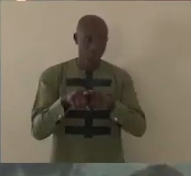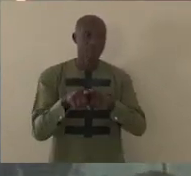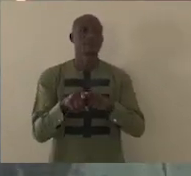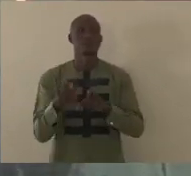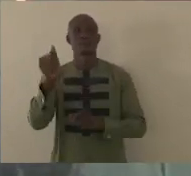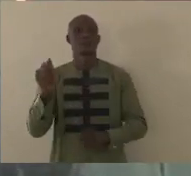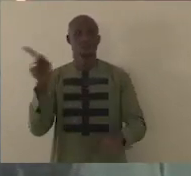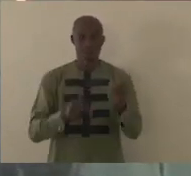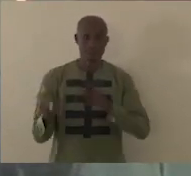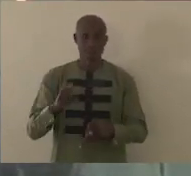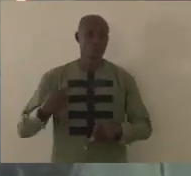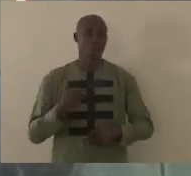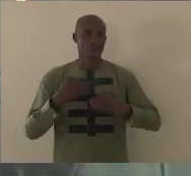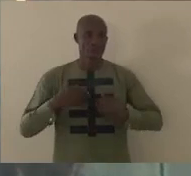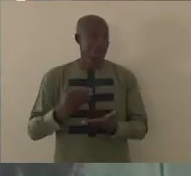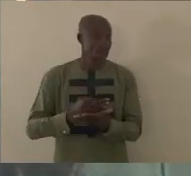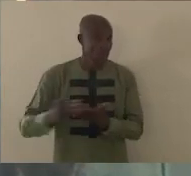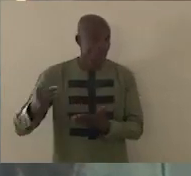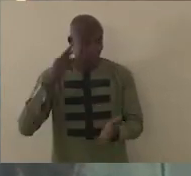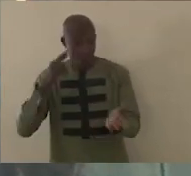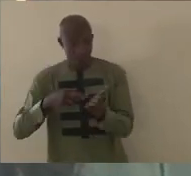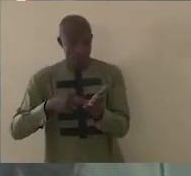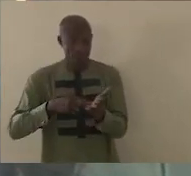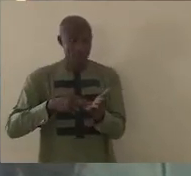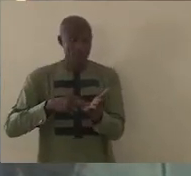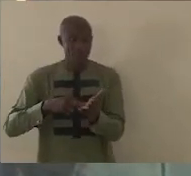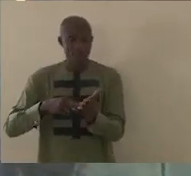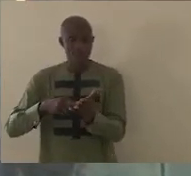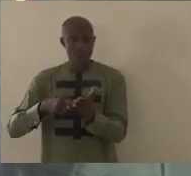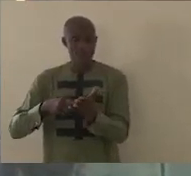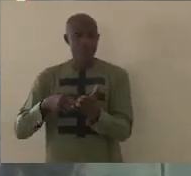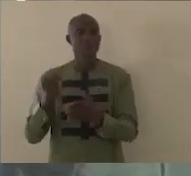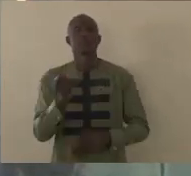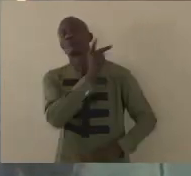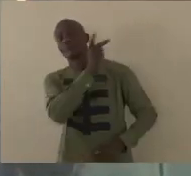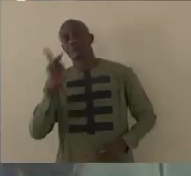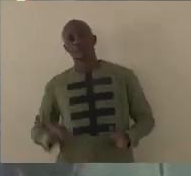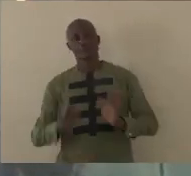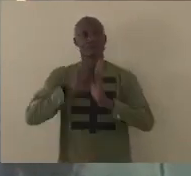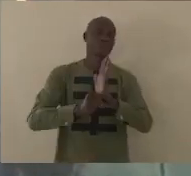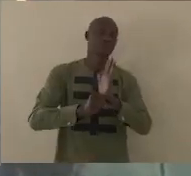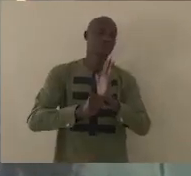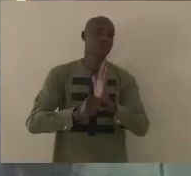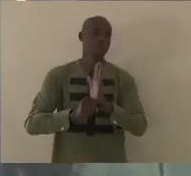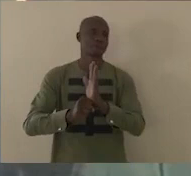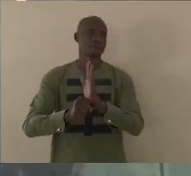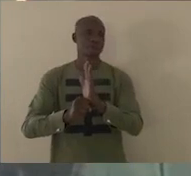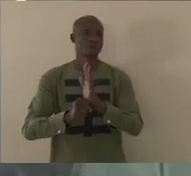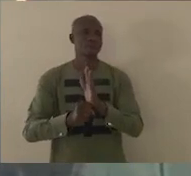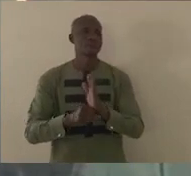a people, we have failed to recognize the kingship,